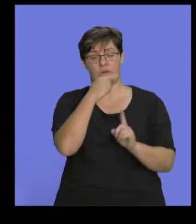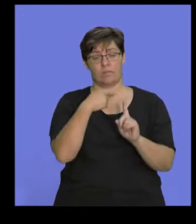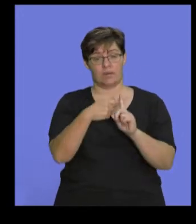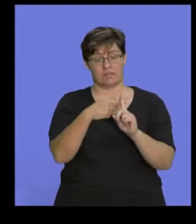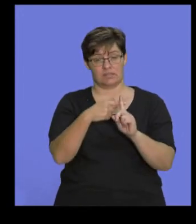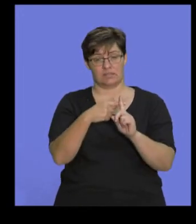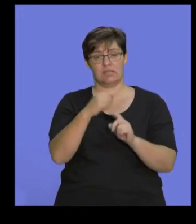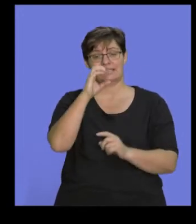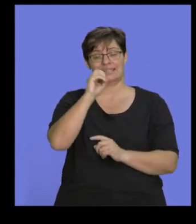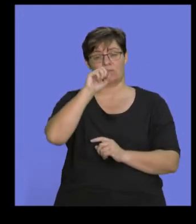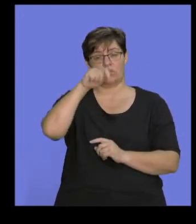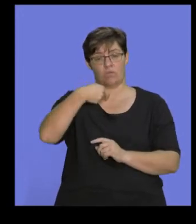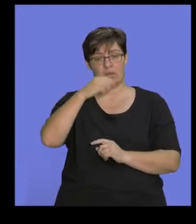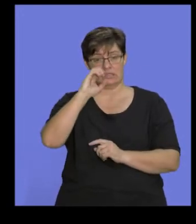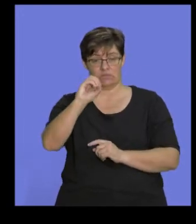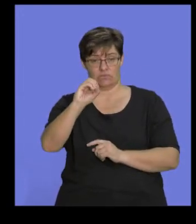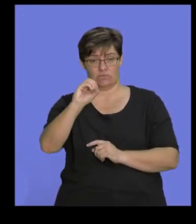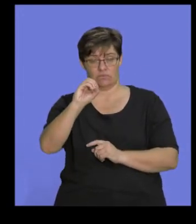plus